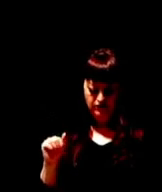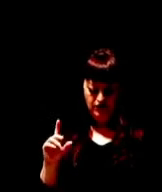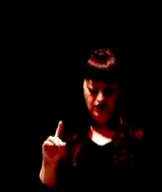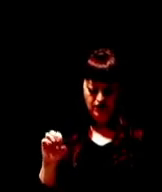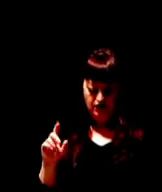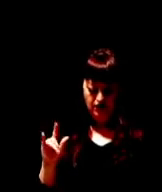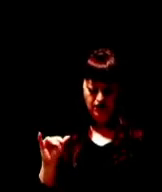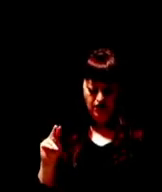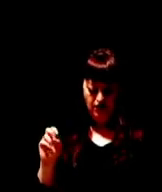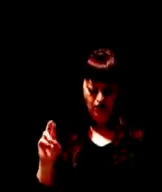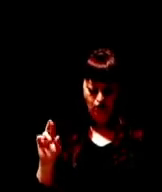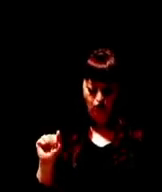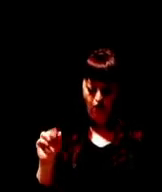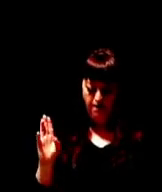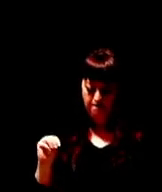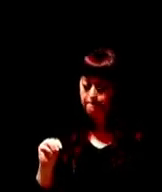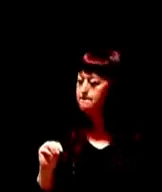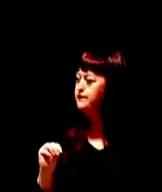Adeline Rahm.